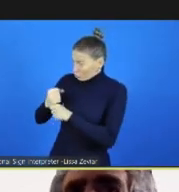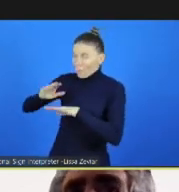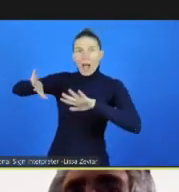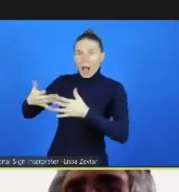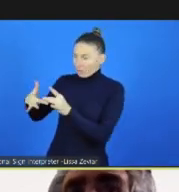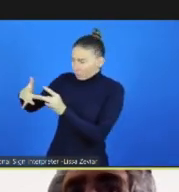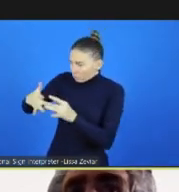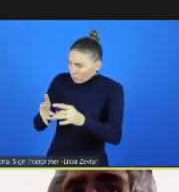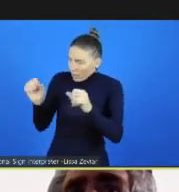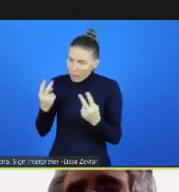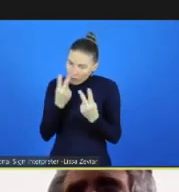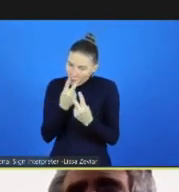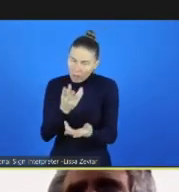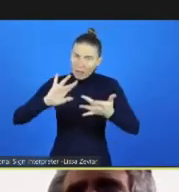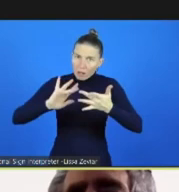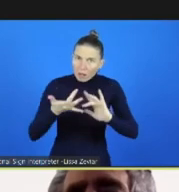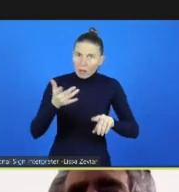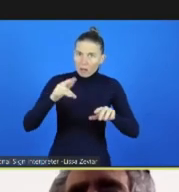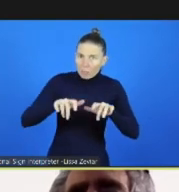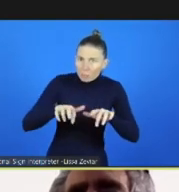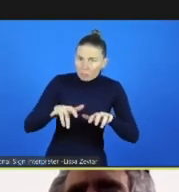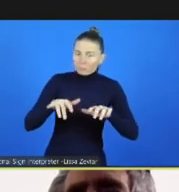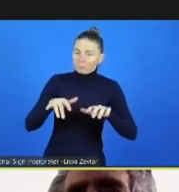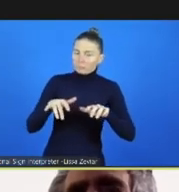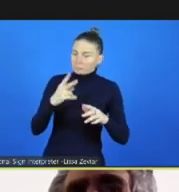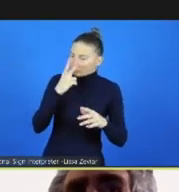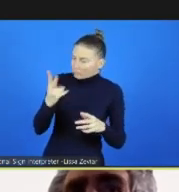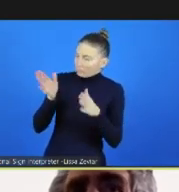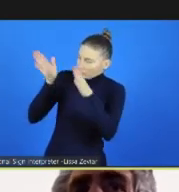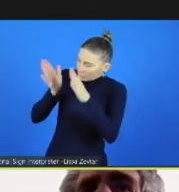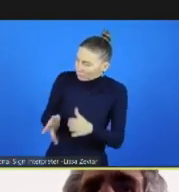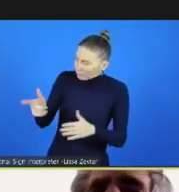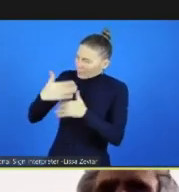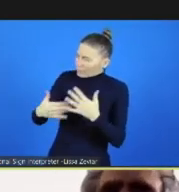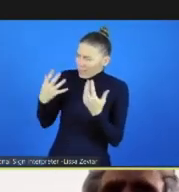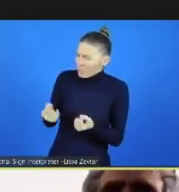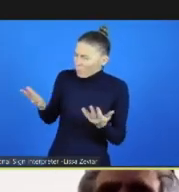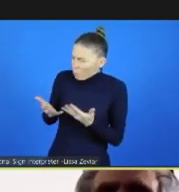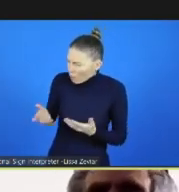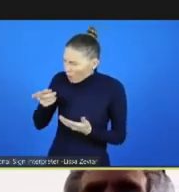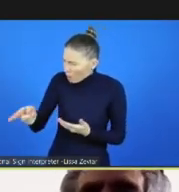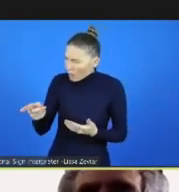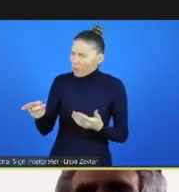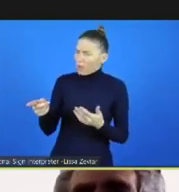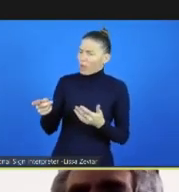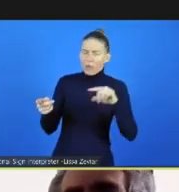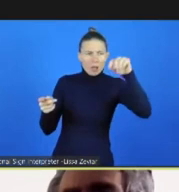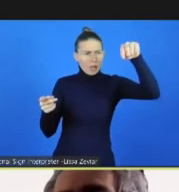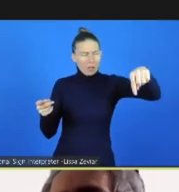Identification of who these people are, where are they, what type of disability do they have, how can we attract them in?